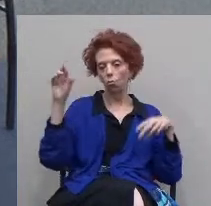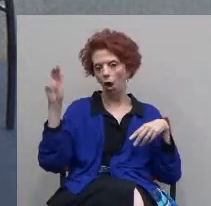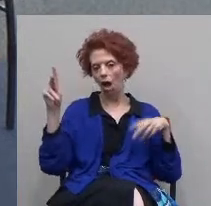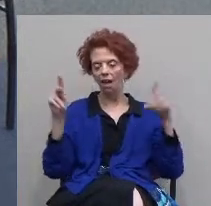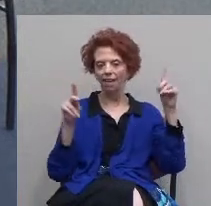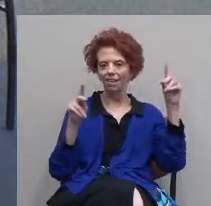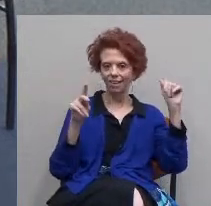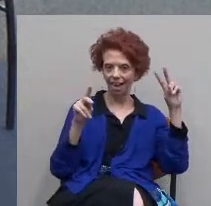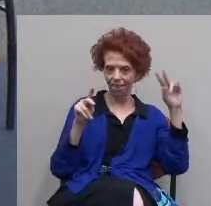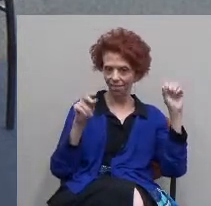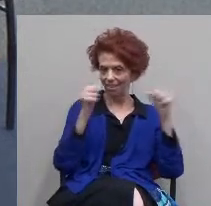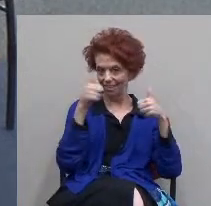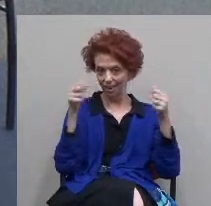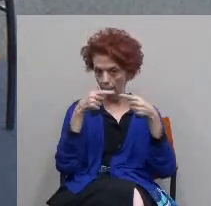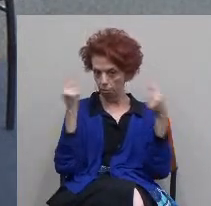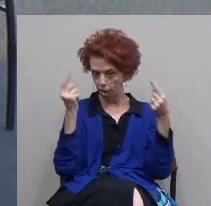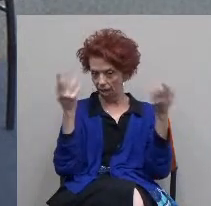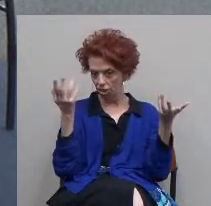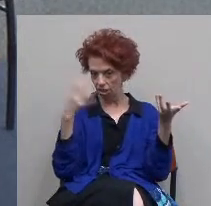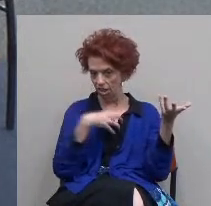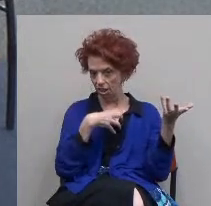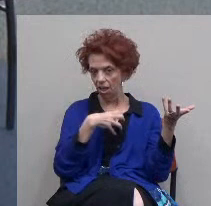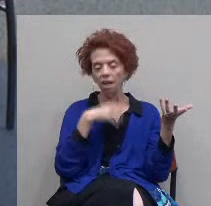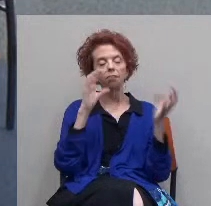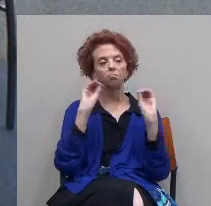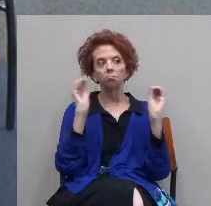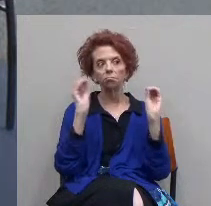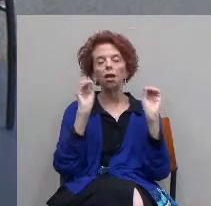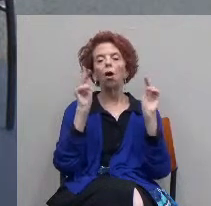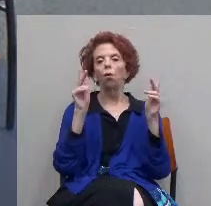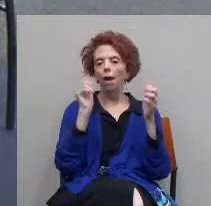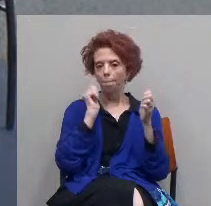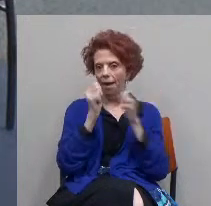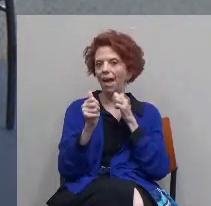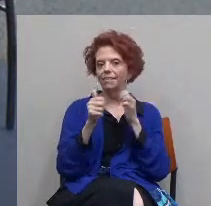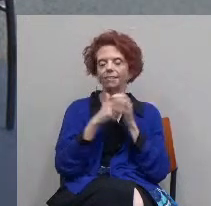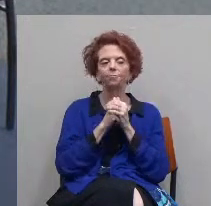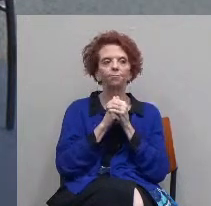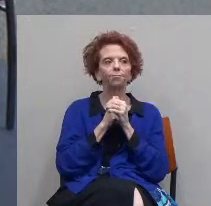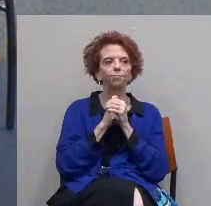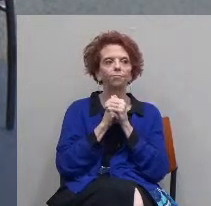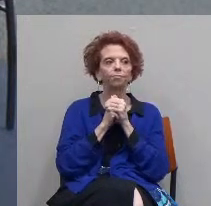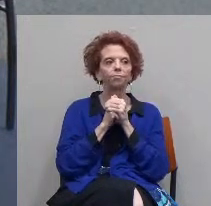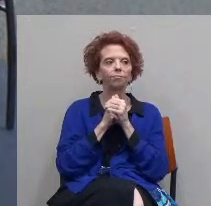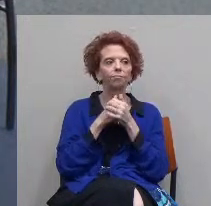And is there any objection? Hearing none, motion passes.